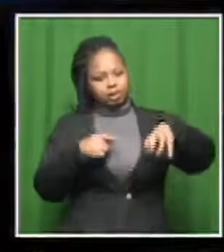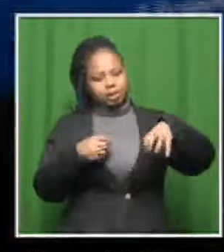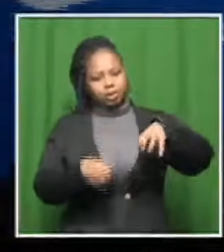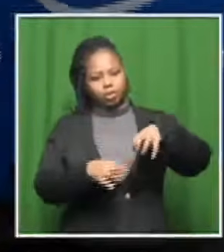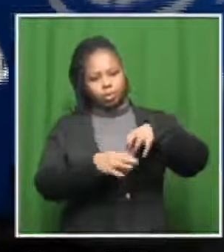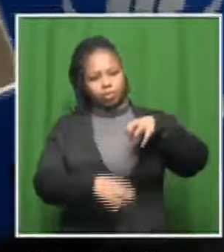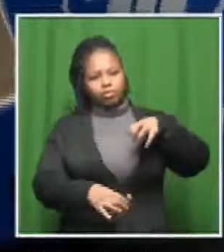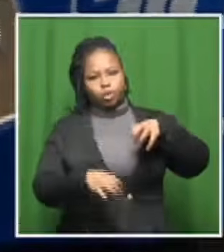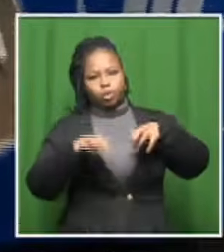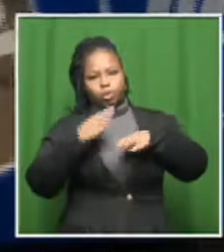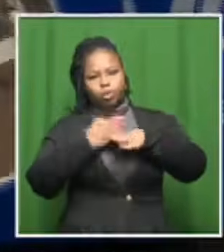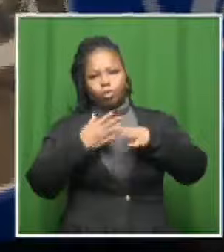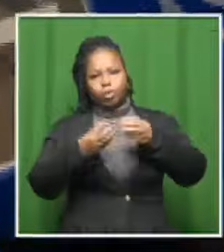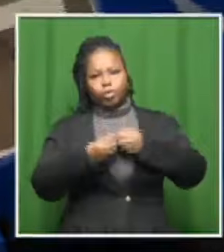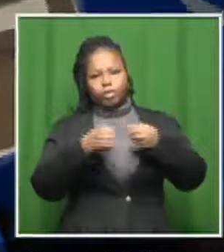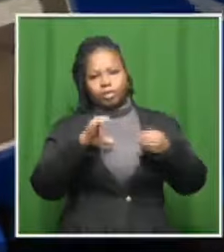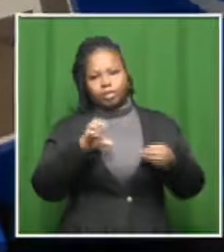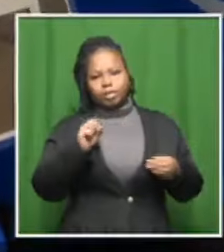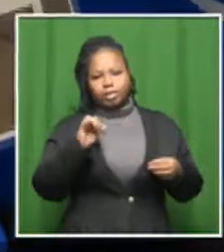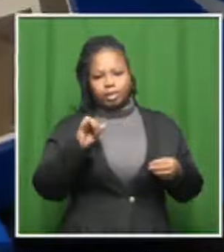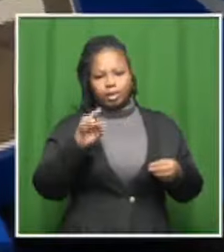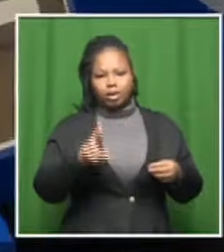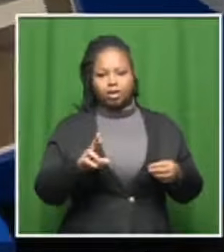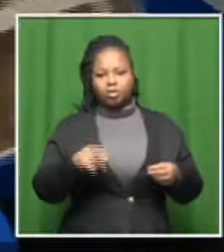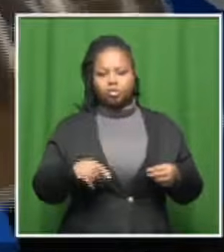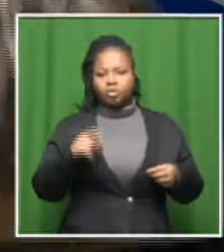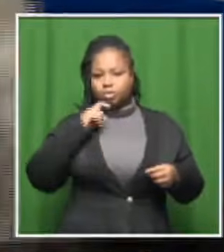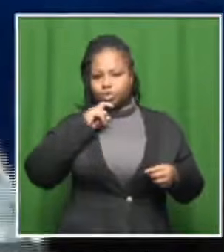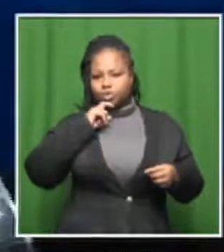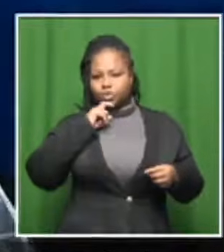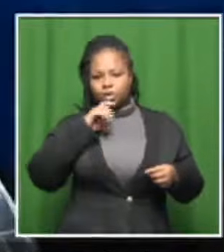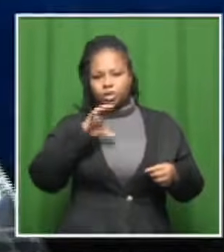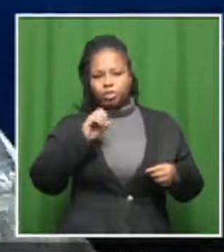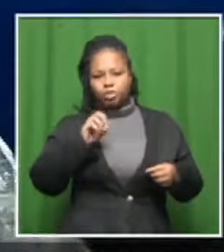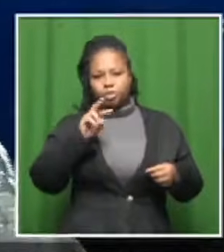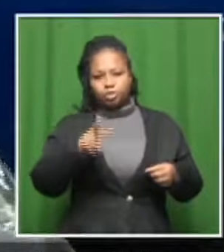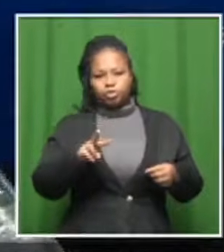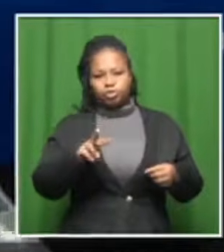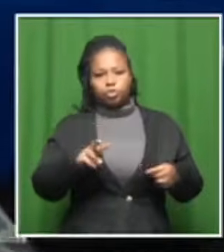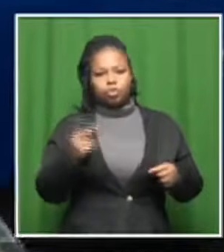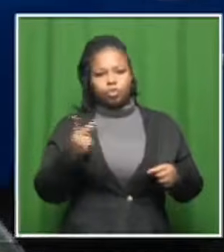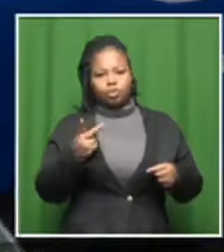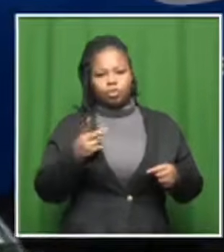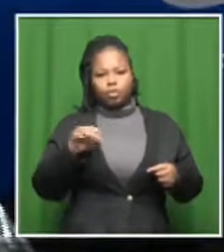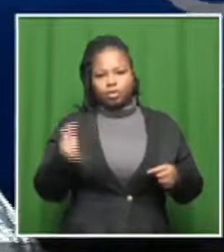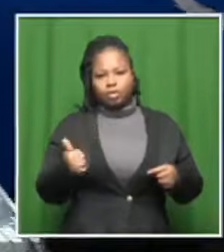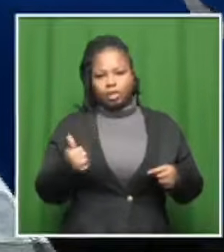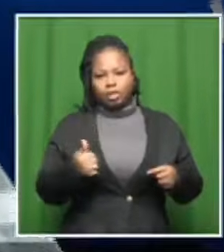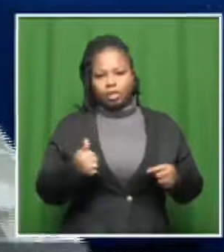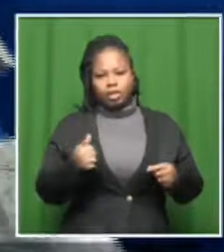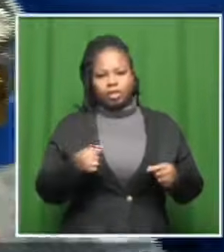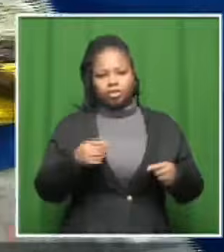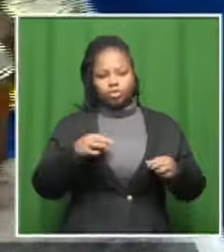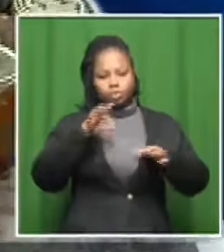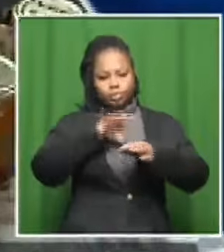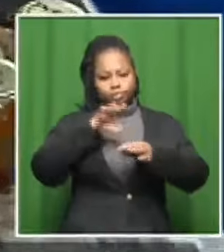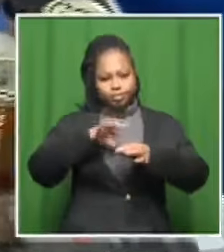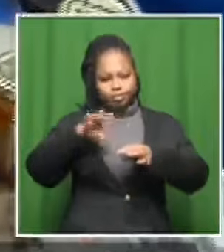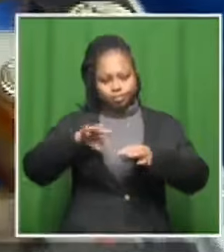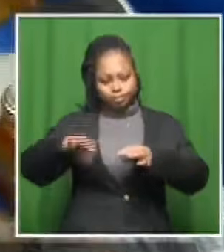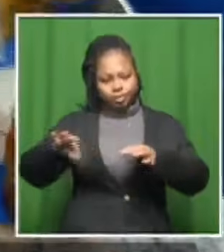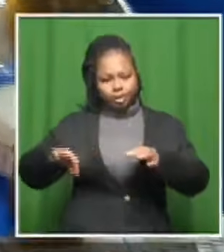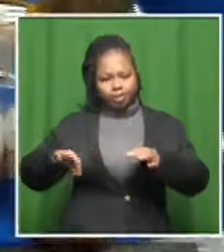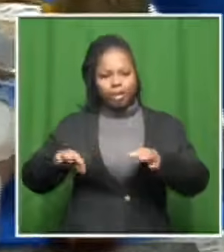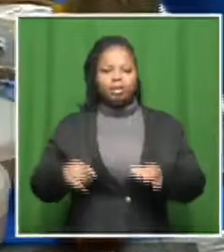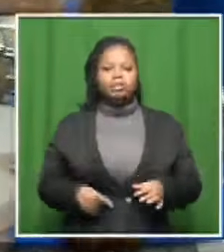with the CSIR, where we're doing supercritical CO2 extractions. From what we then do, we normally plant seeds into the ground. After you